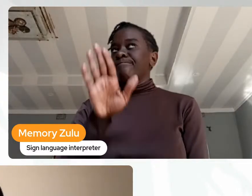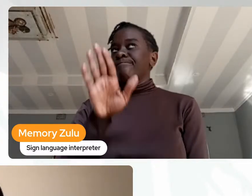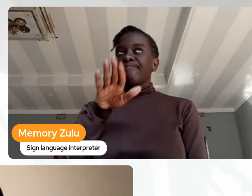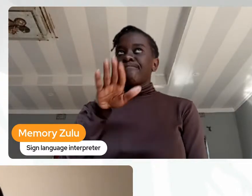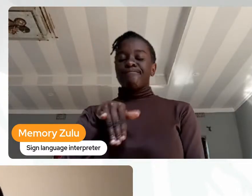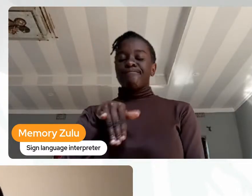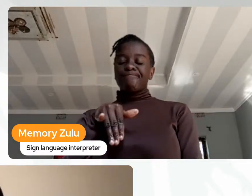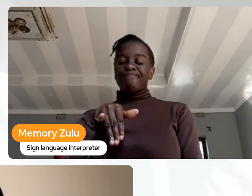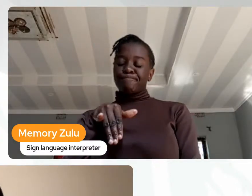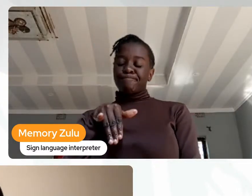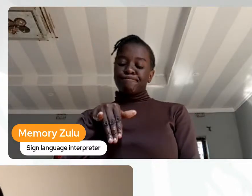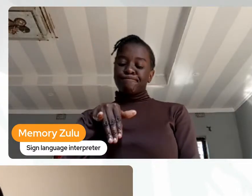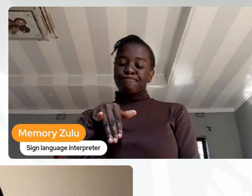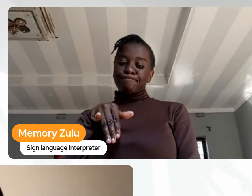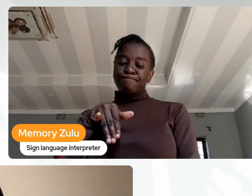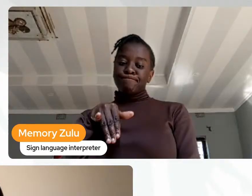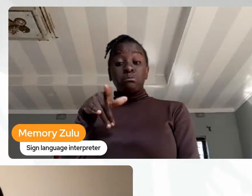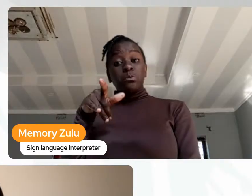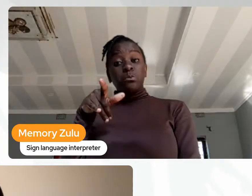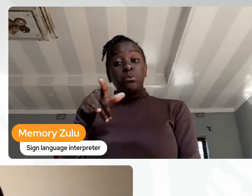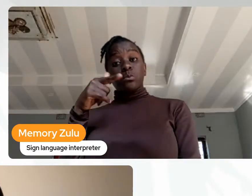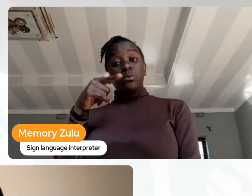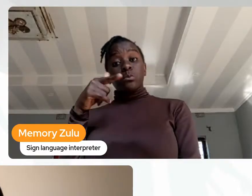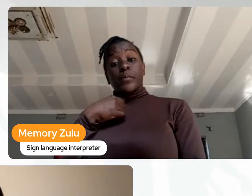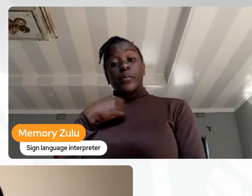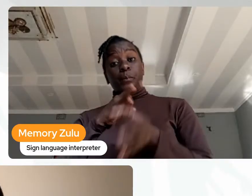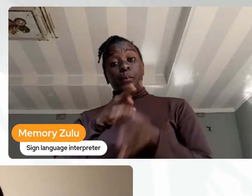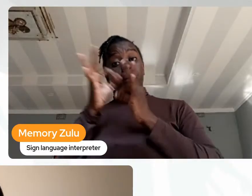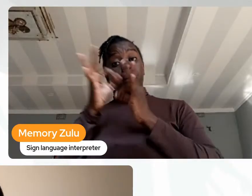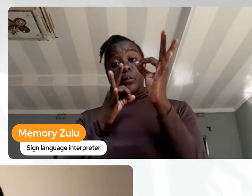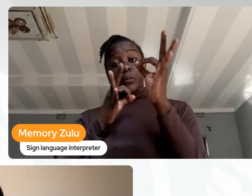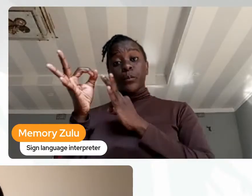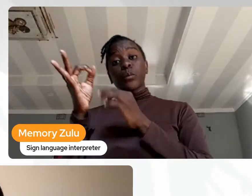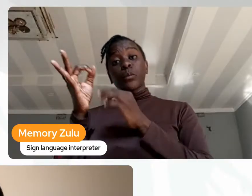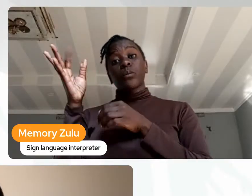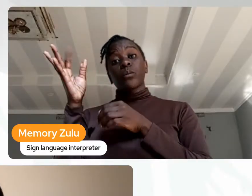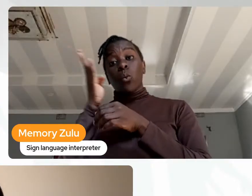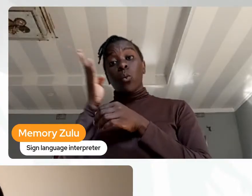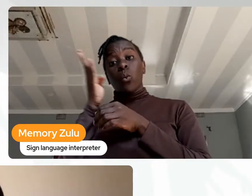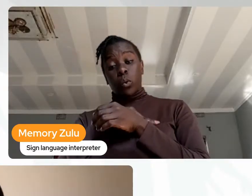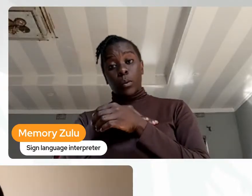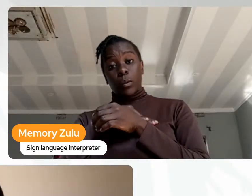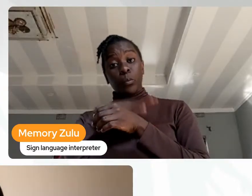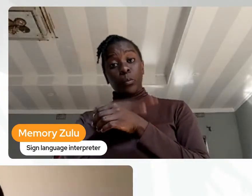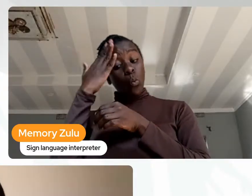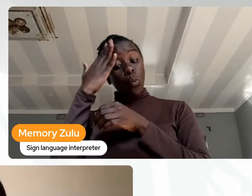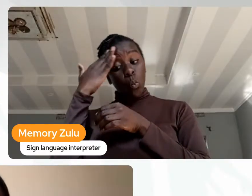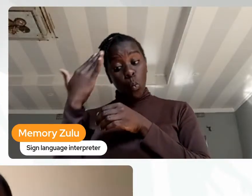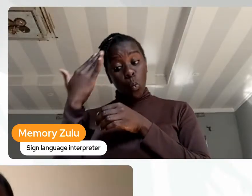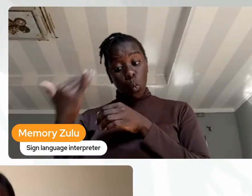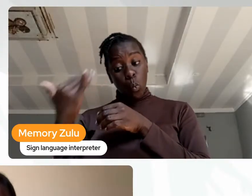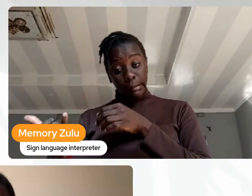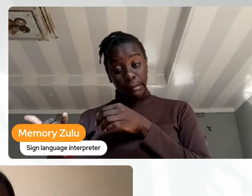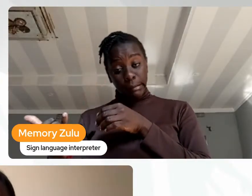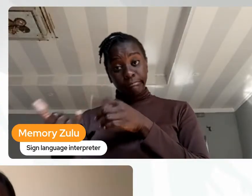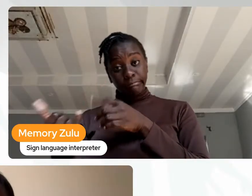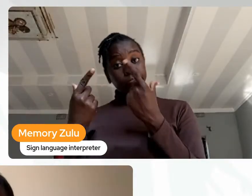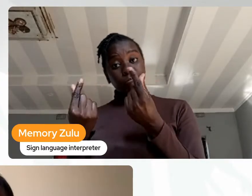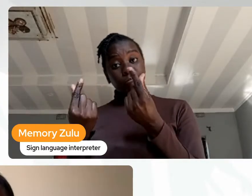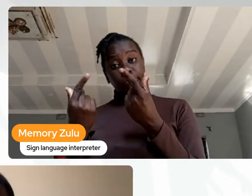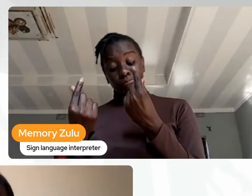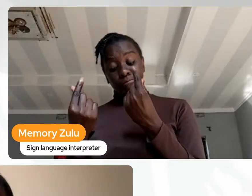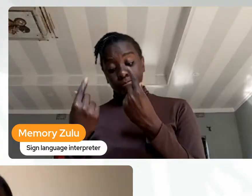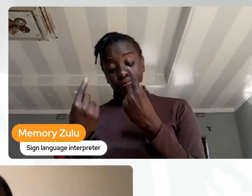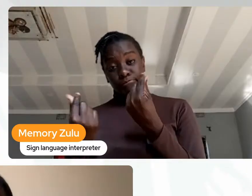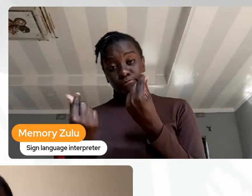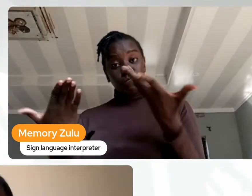they've got a risk sexual behavior. So you'd find to say, we do say,